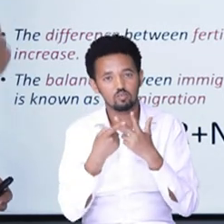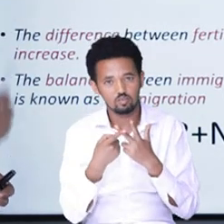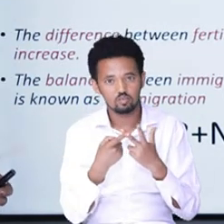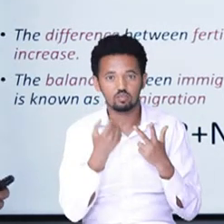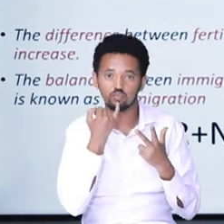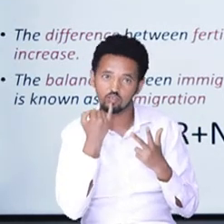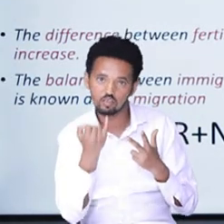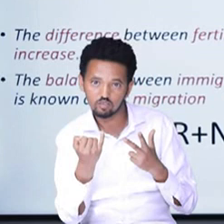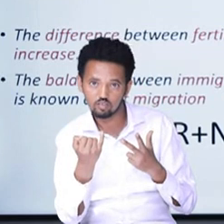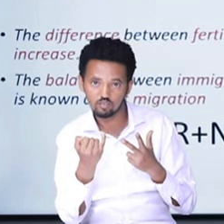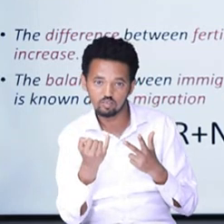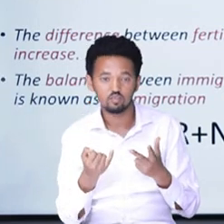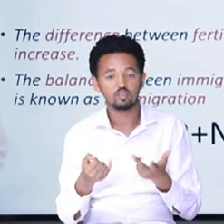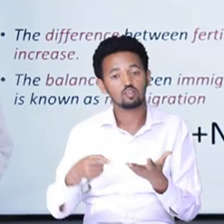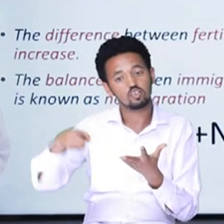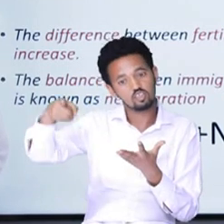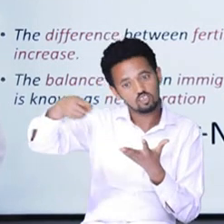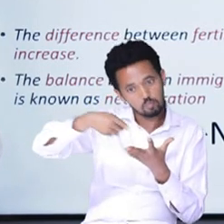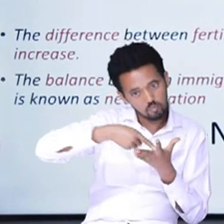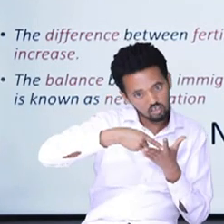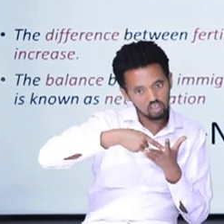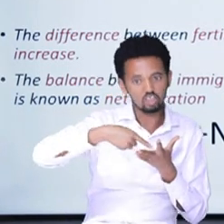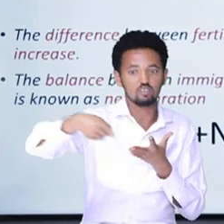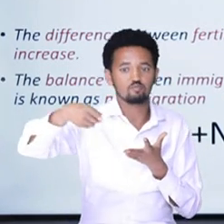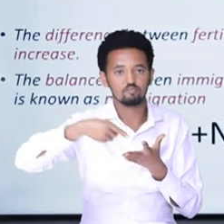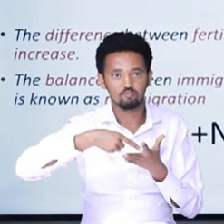one is migration.